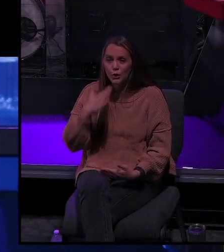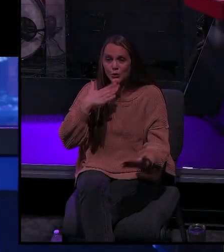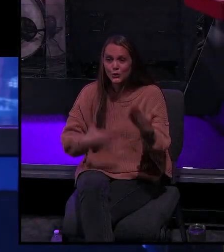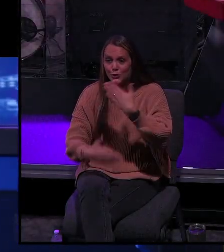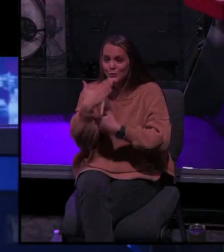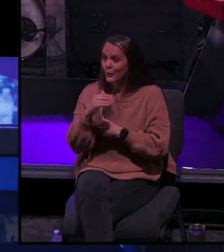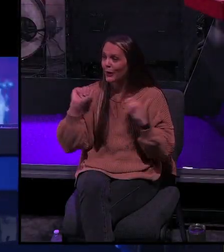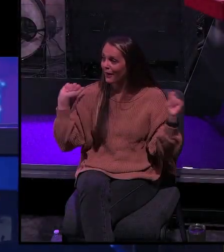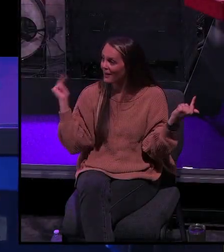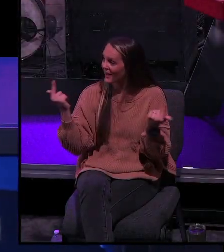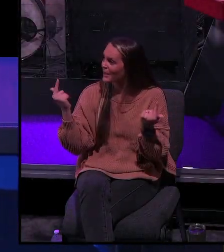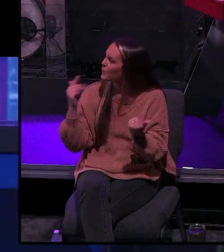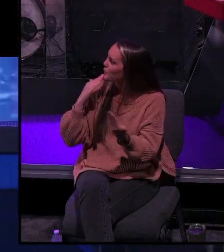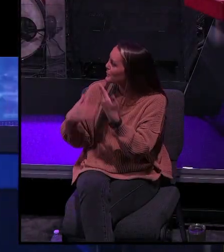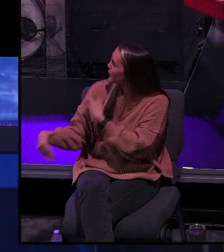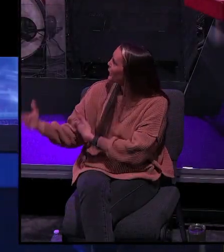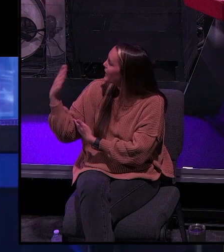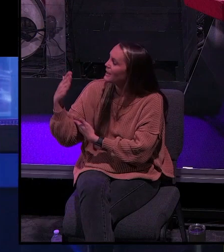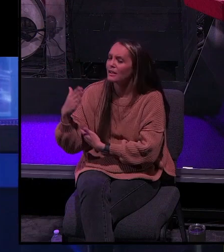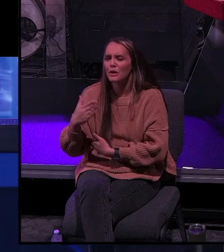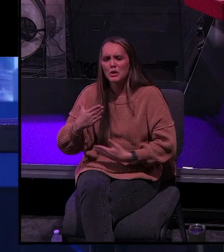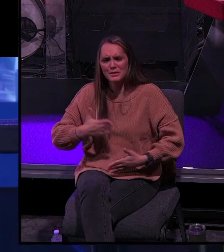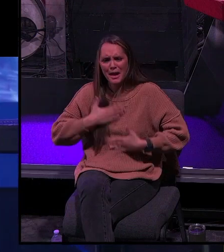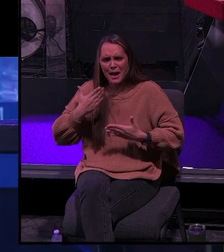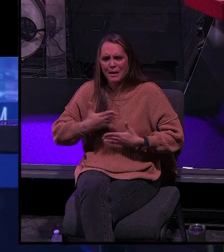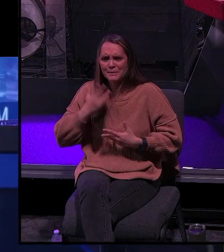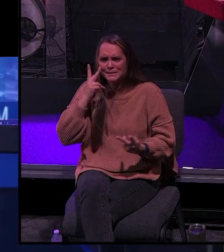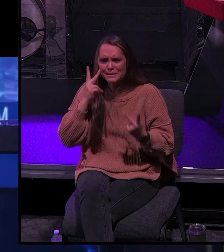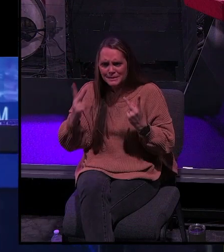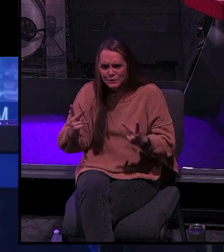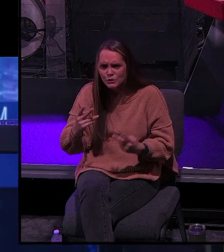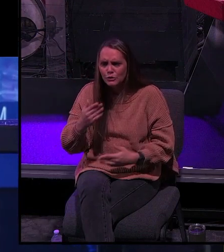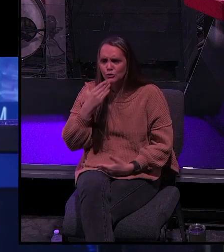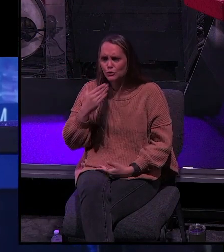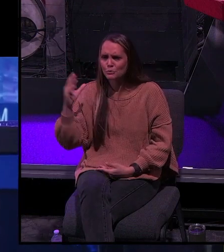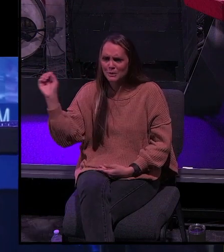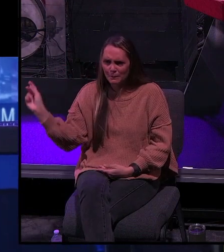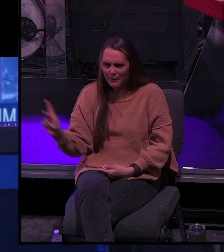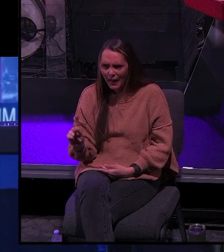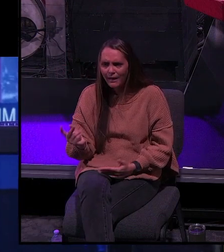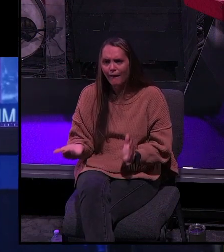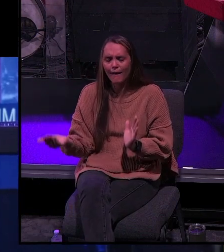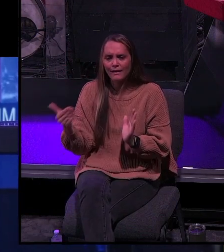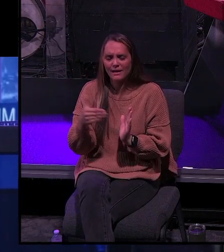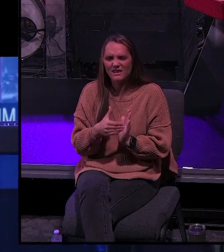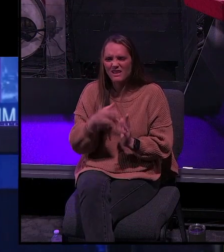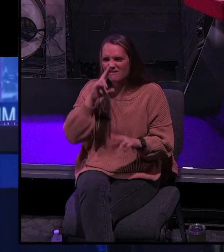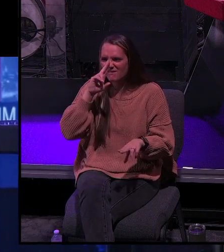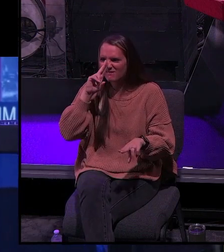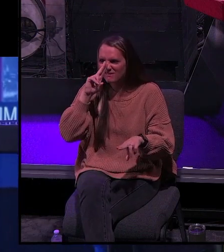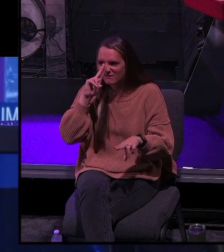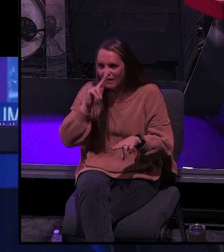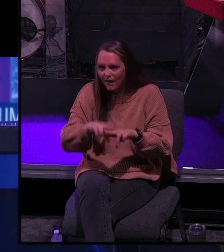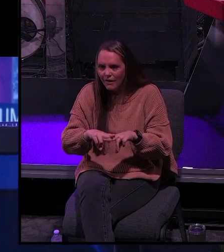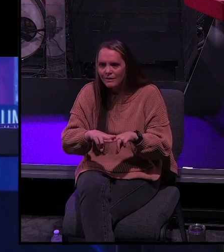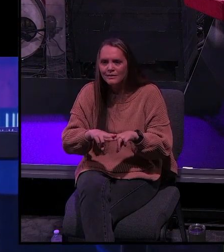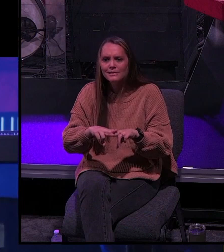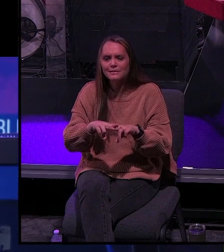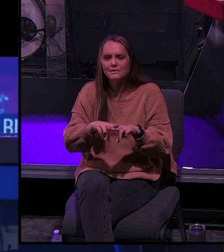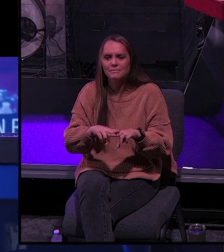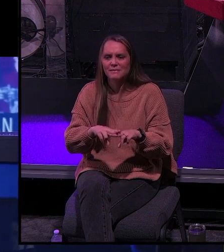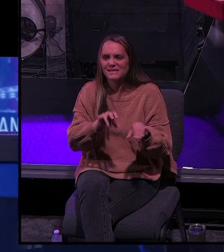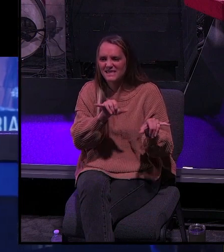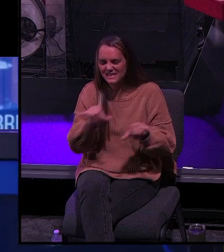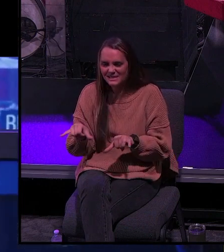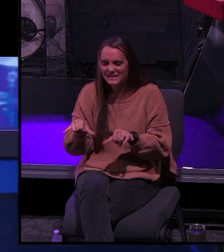Good morning, everybody. It's great to see you. Great to be back with you again. And it's fun to be in the same building as Blake as well. Blake